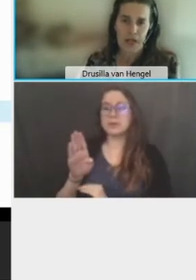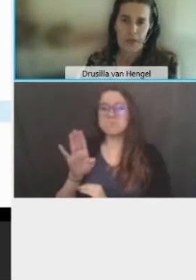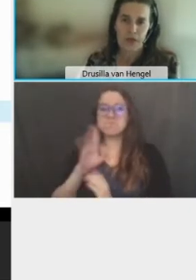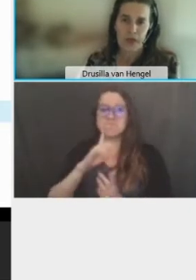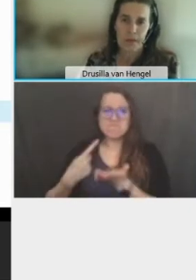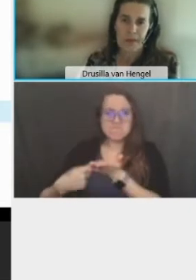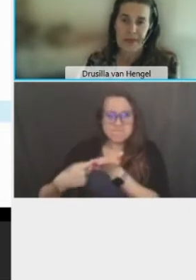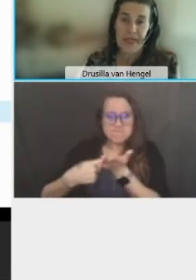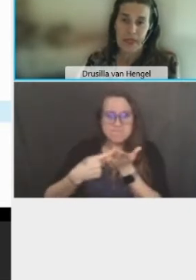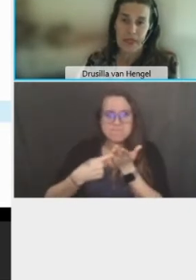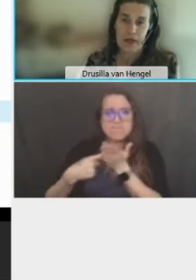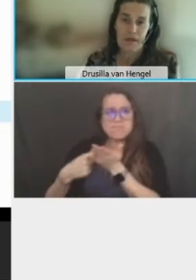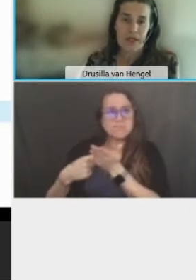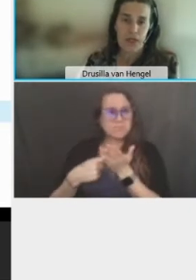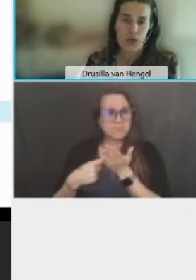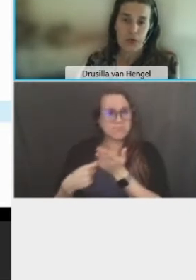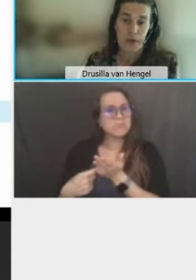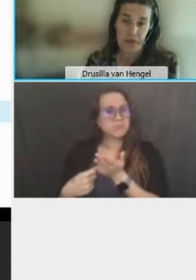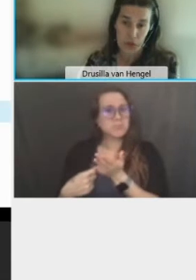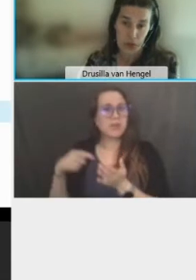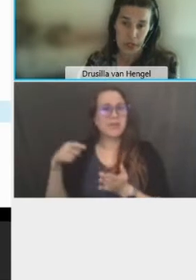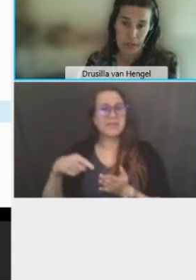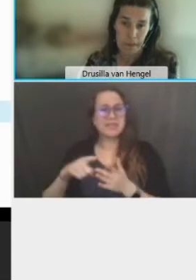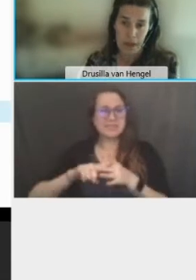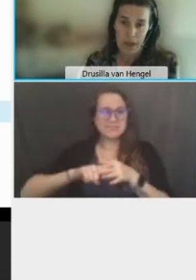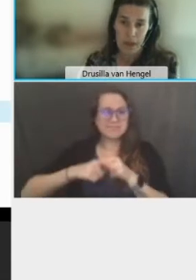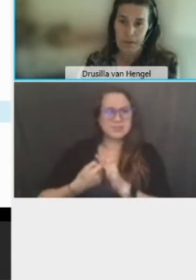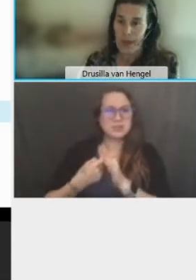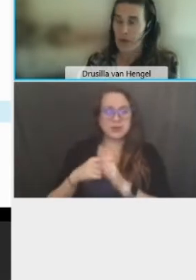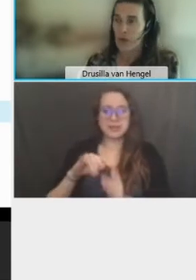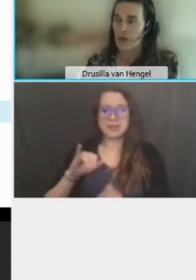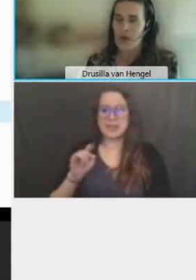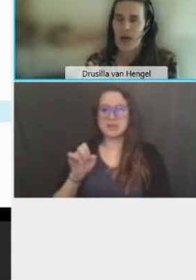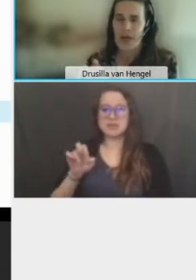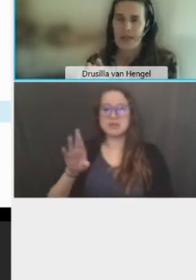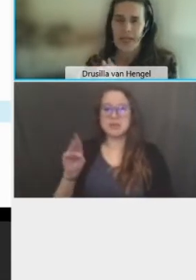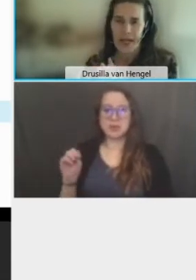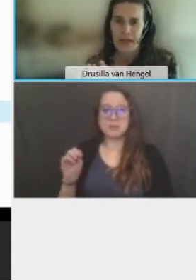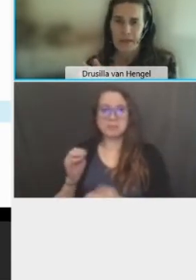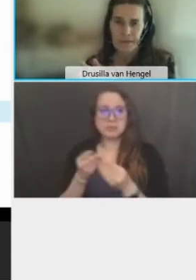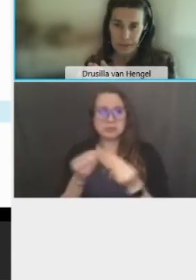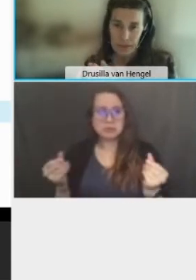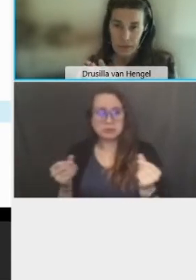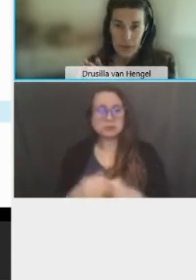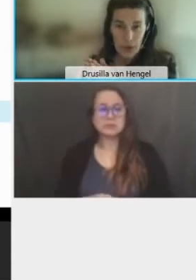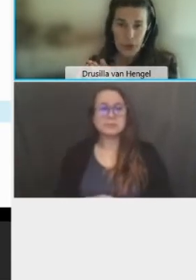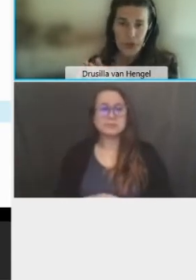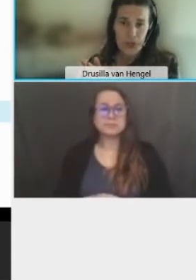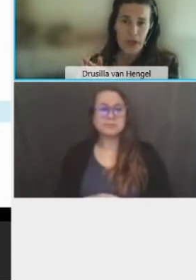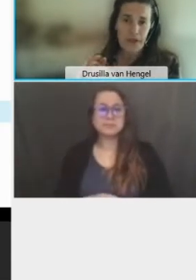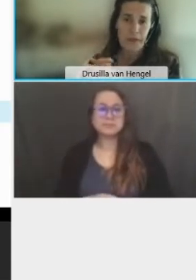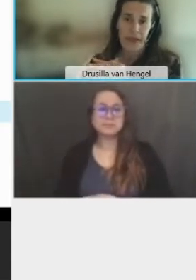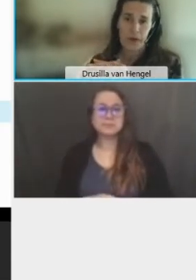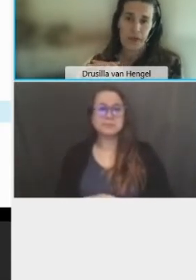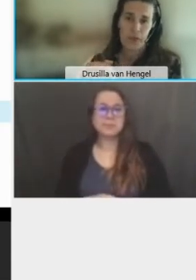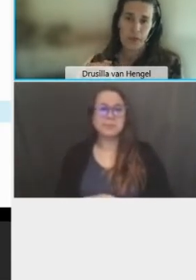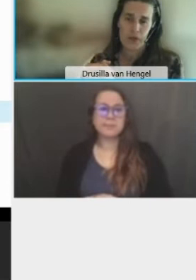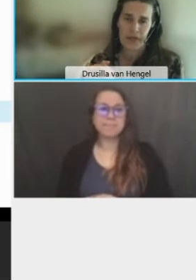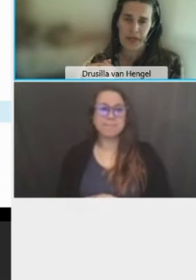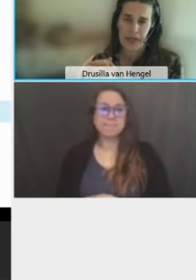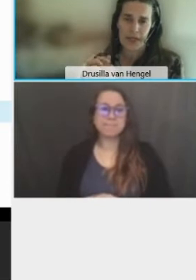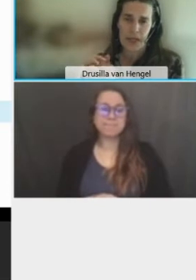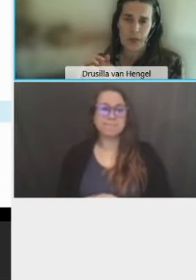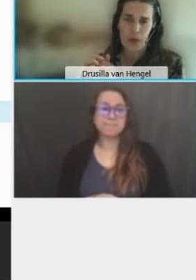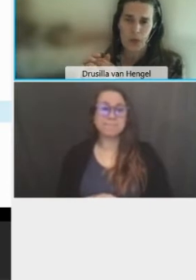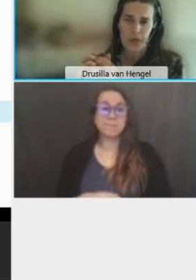construction document for implementation of this interim solution. Paving crews are on deck to install this plan once